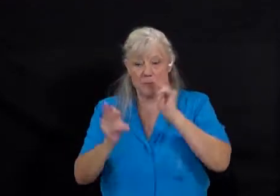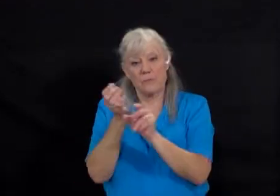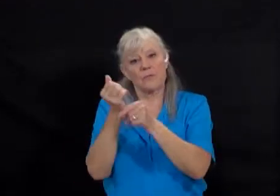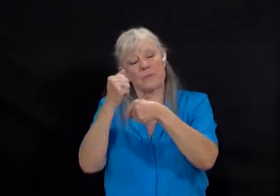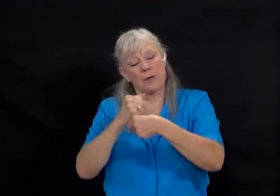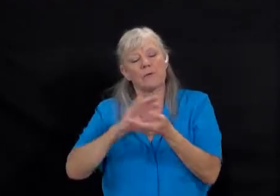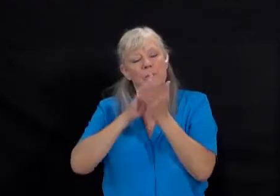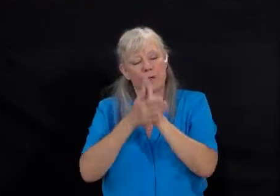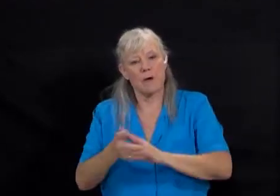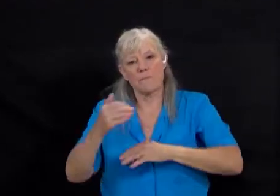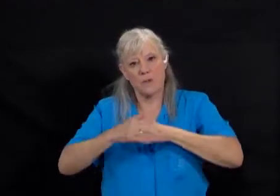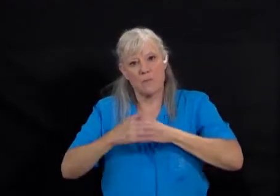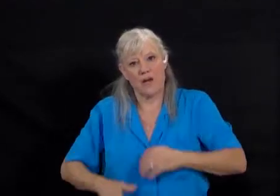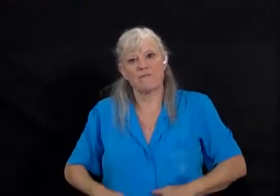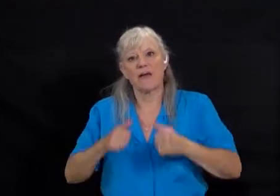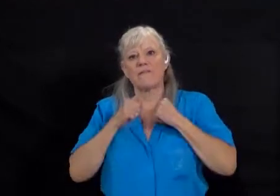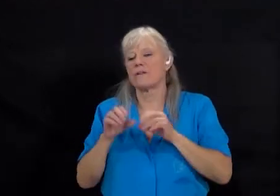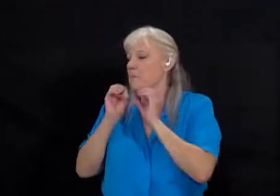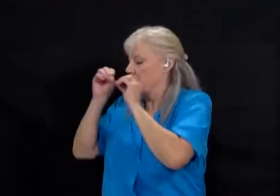become for us the bread of life.